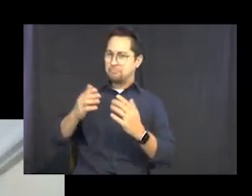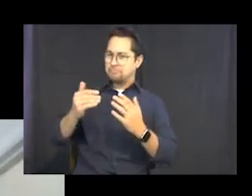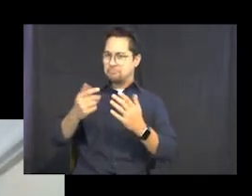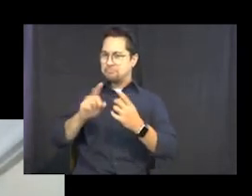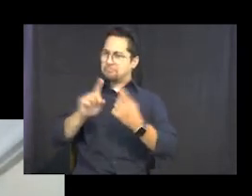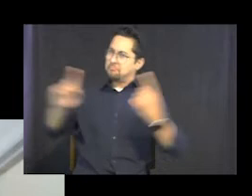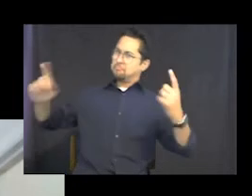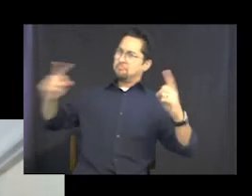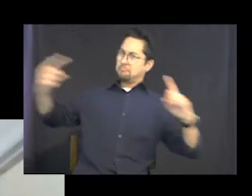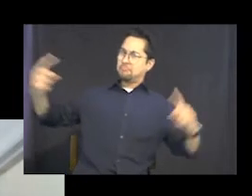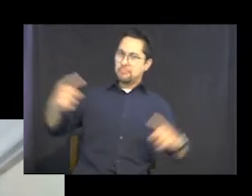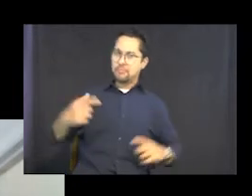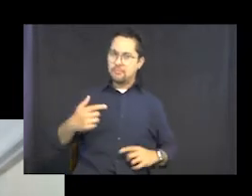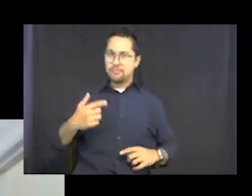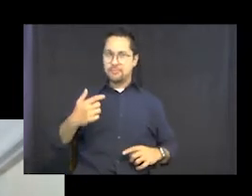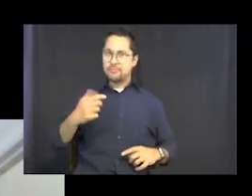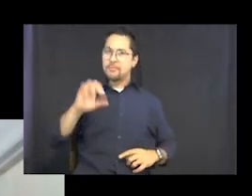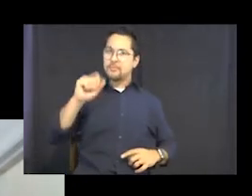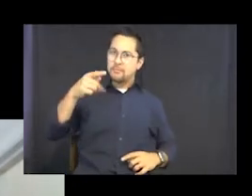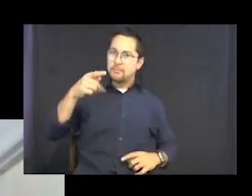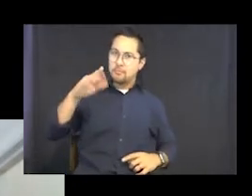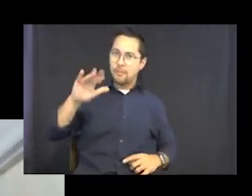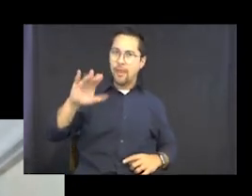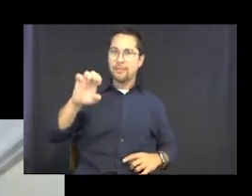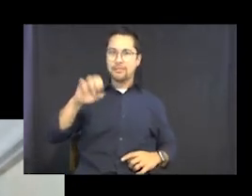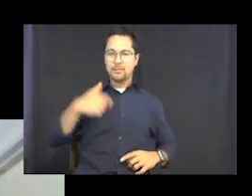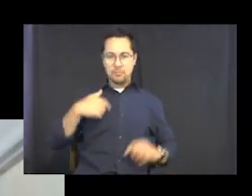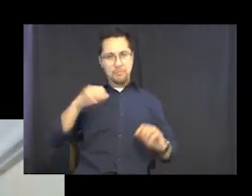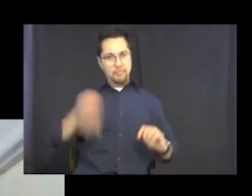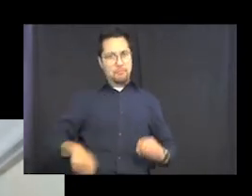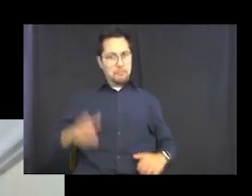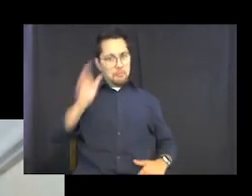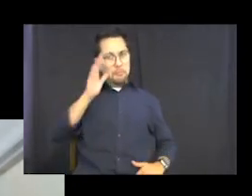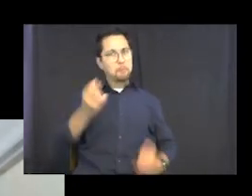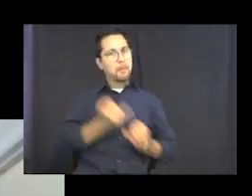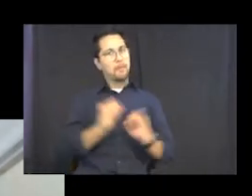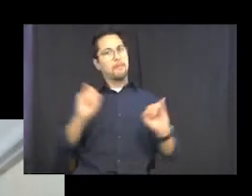be an independent individual as well.